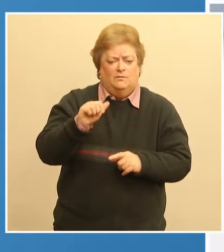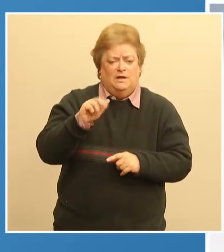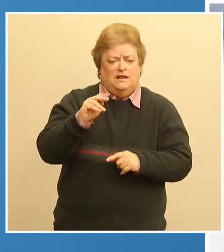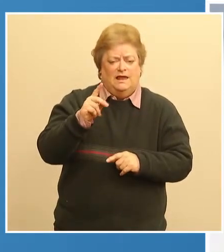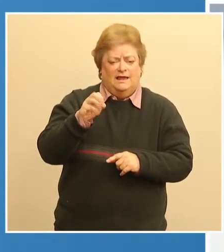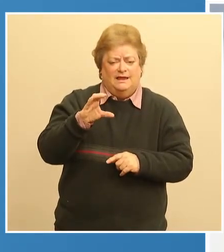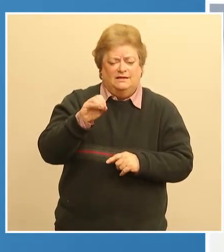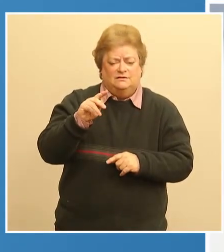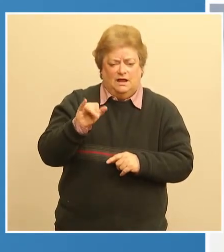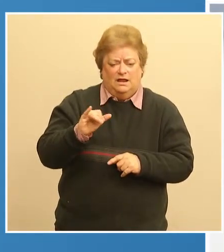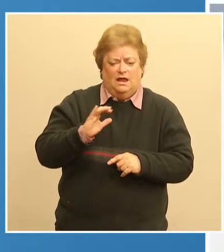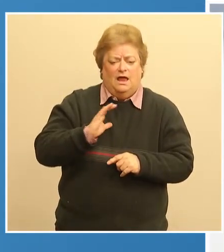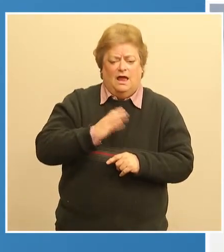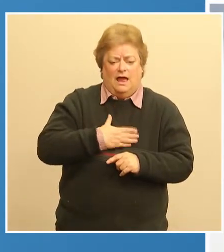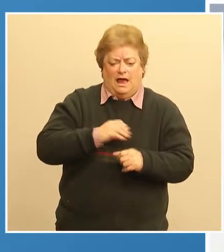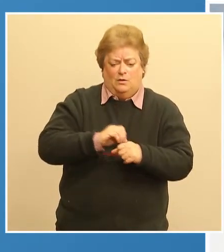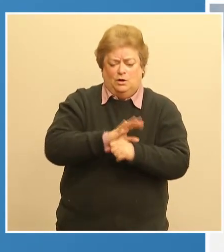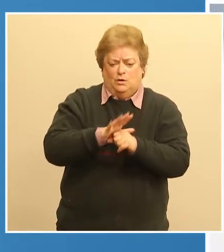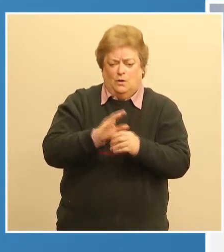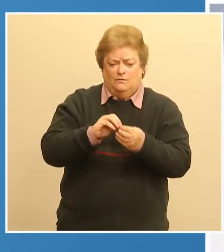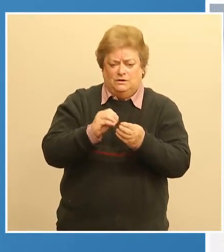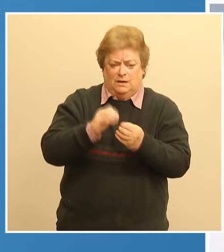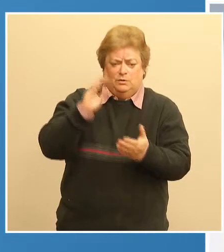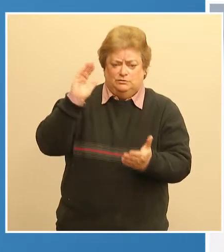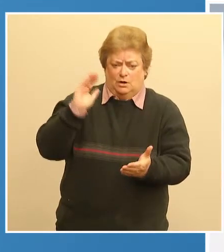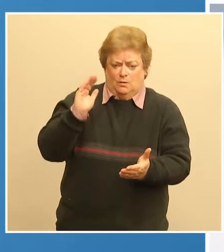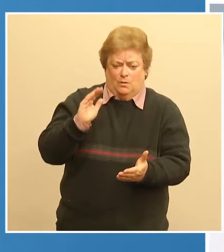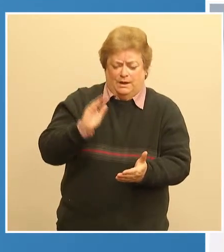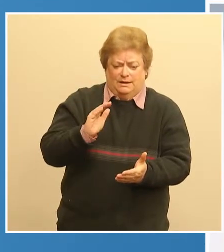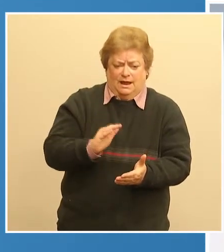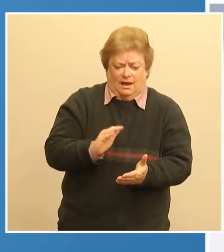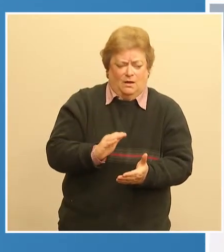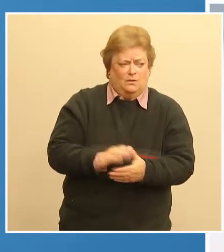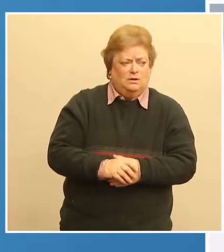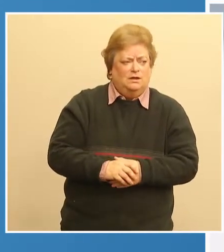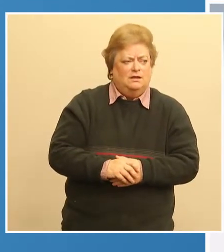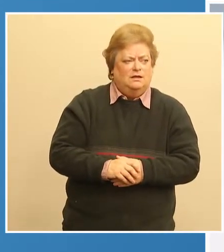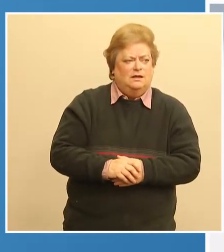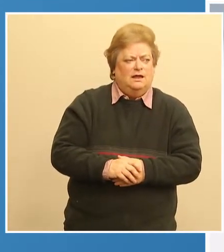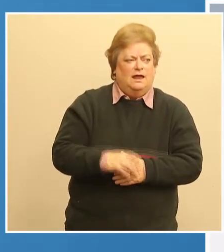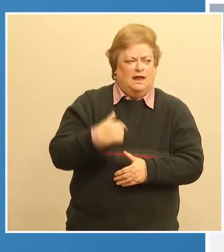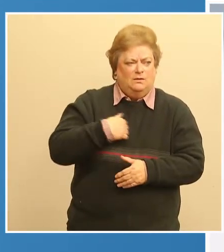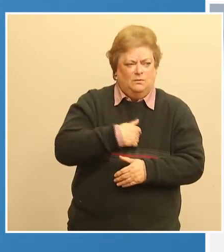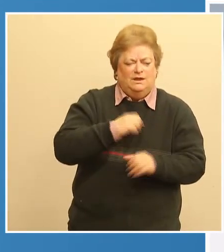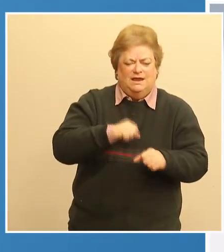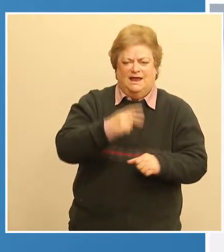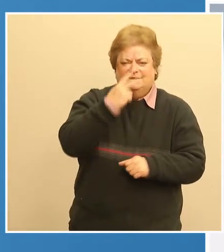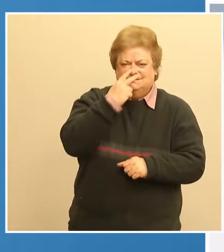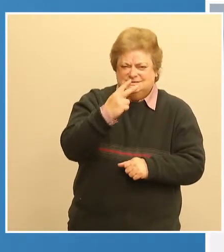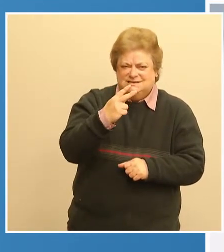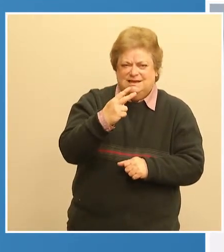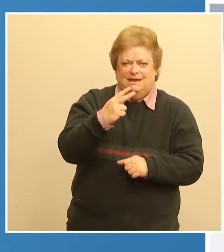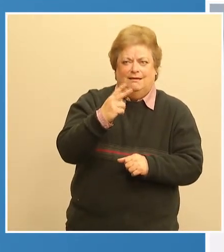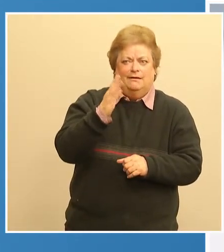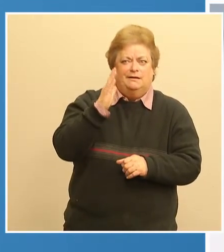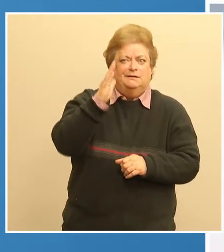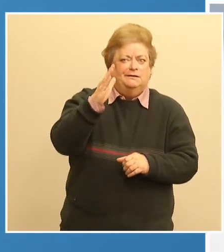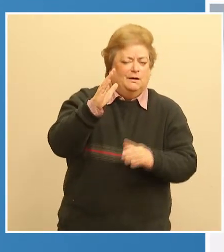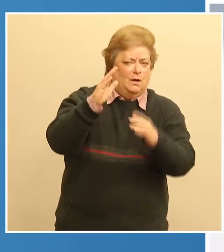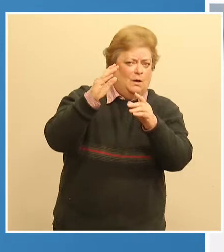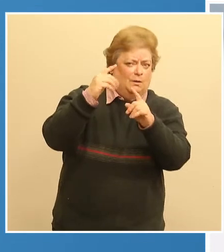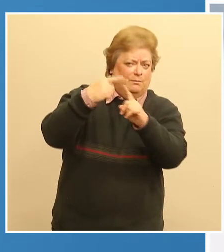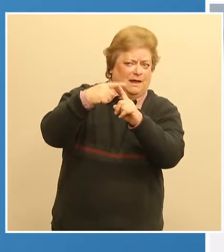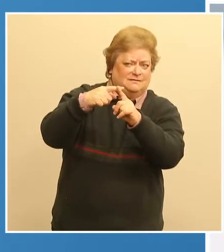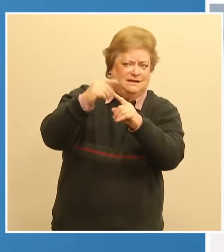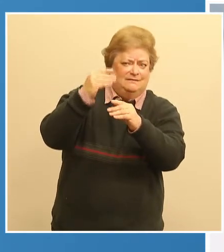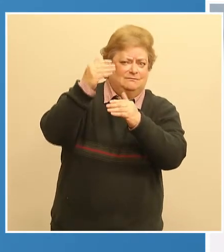The COVID numbers are much lower than they have been before, and there is a light at the end of the tunnel, and it's really exciting. But I